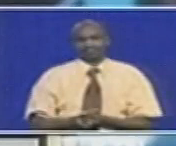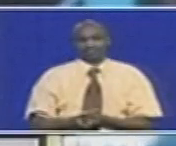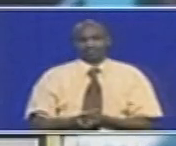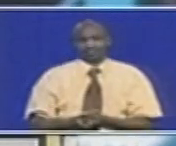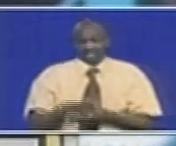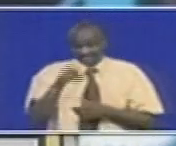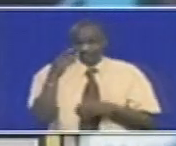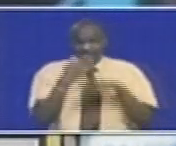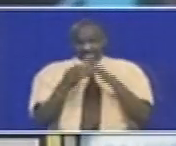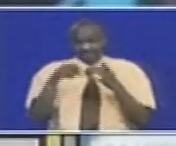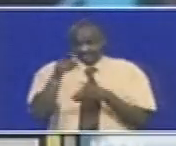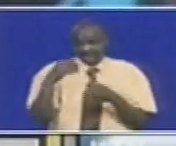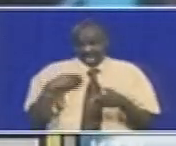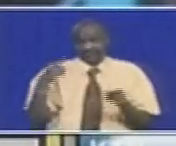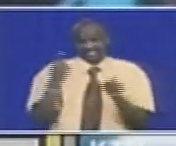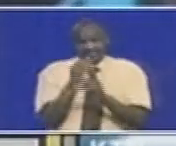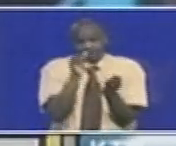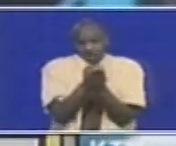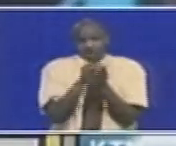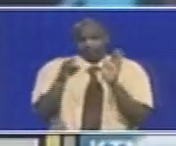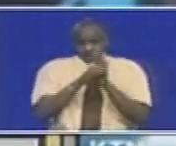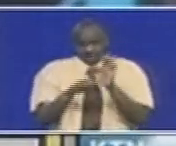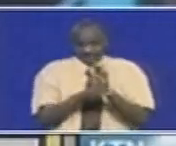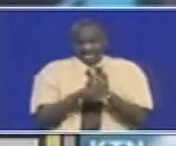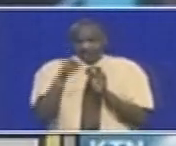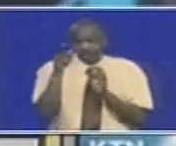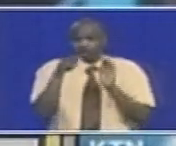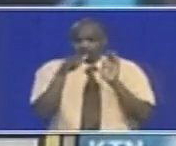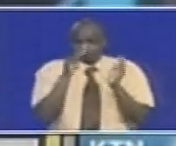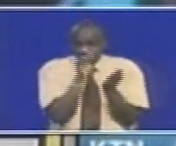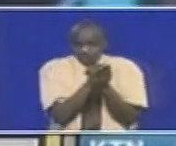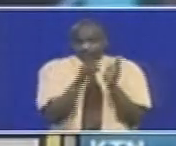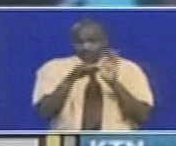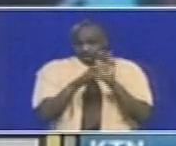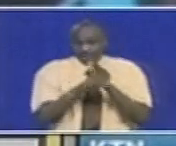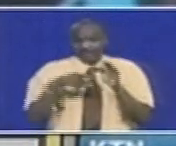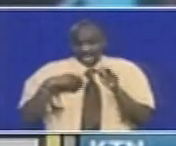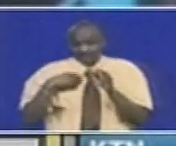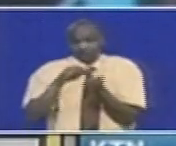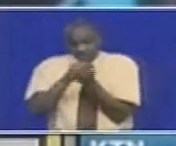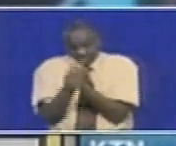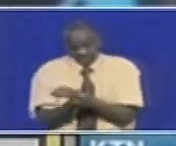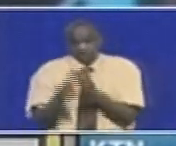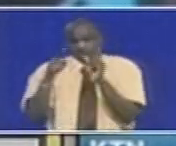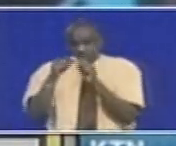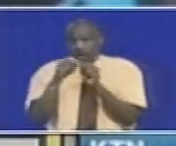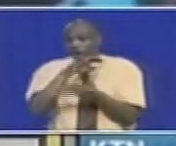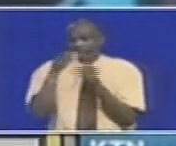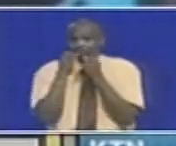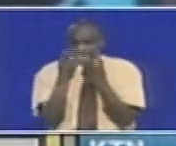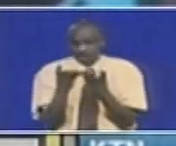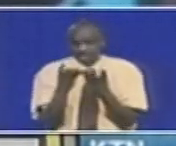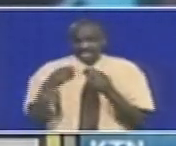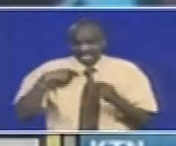Computers that had stored programs, and those stored programs were able to transform the world of information. They were